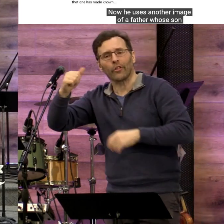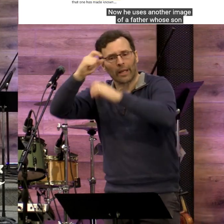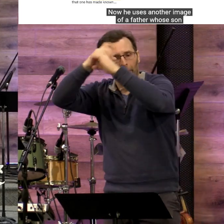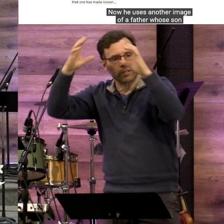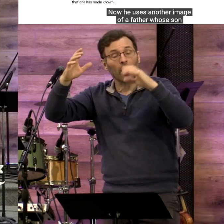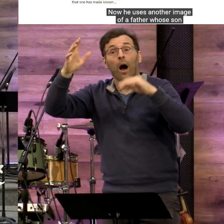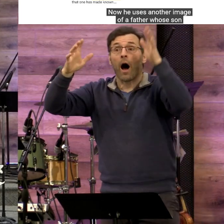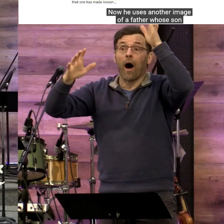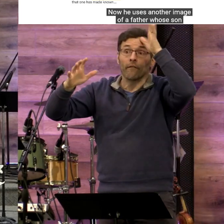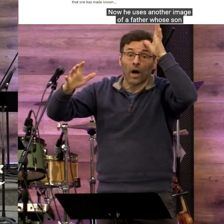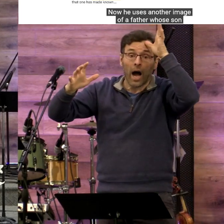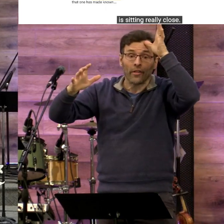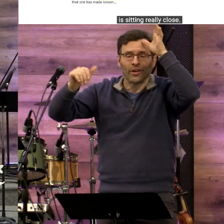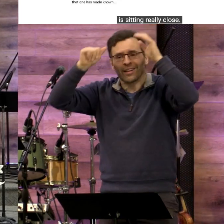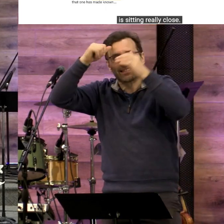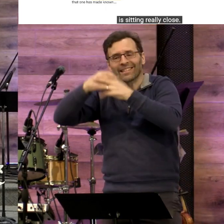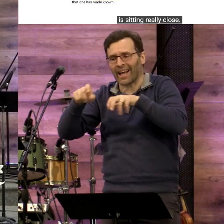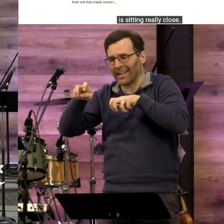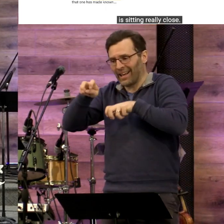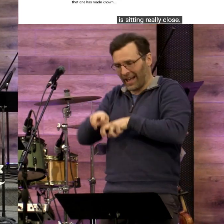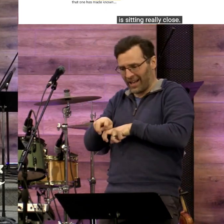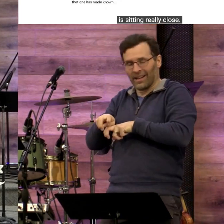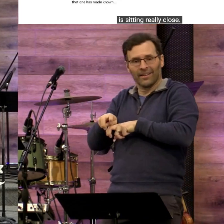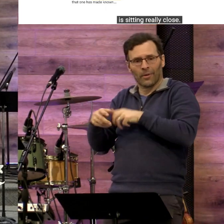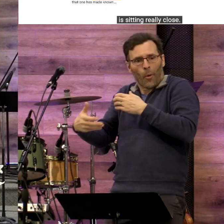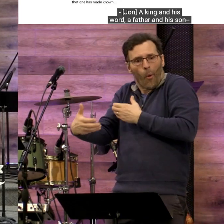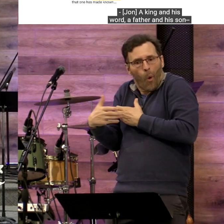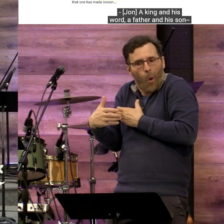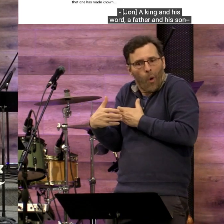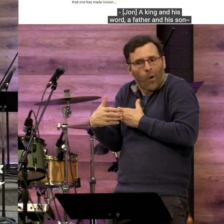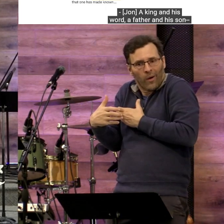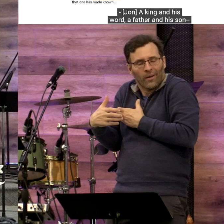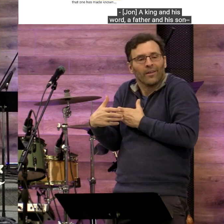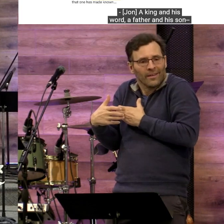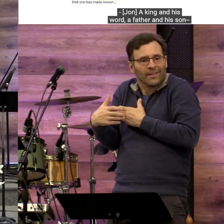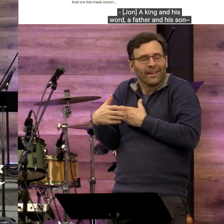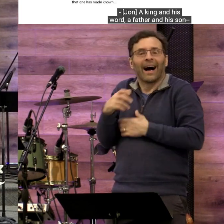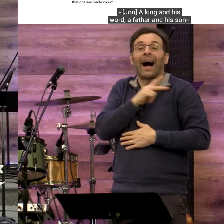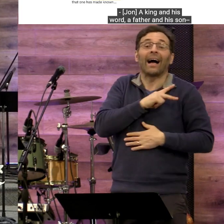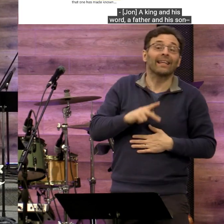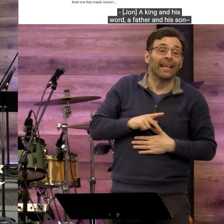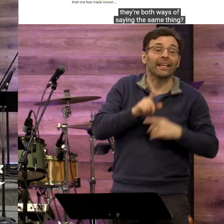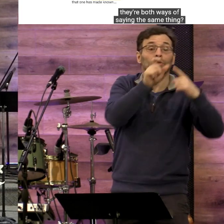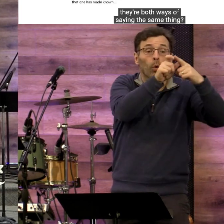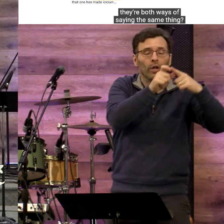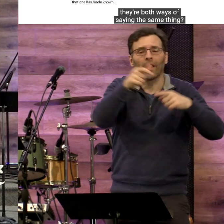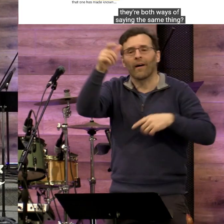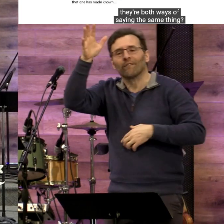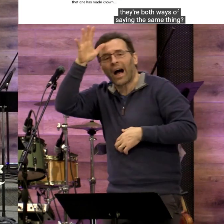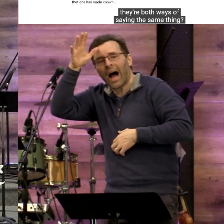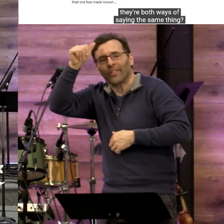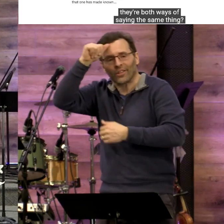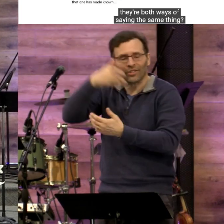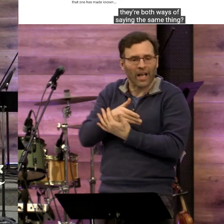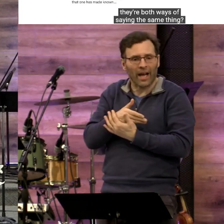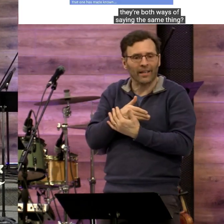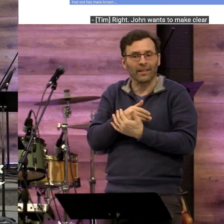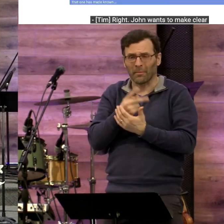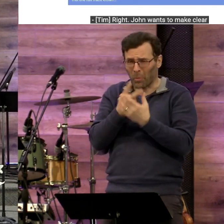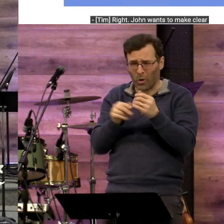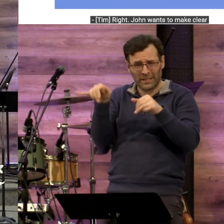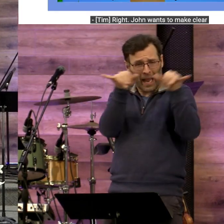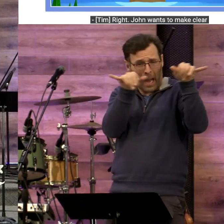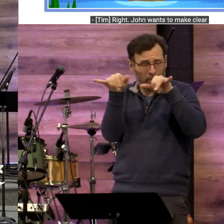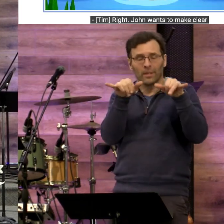of a father whose son is sitting really close. A king and his word, a father and his son, they're both ways of saying the same thing?